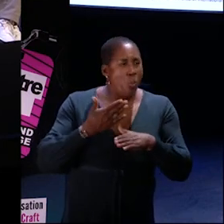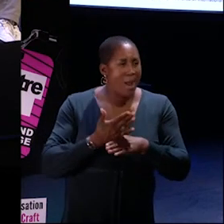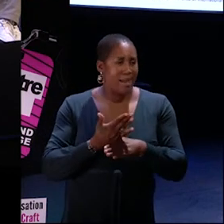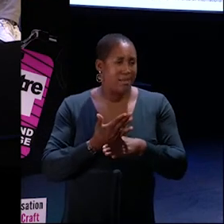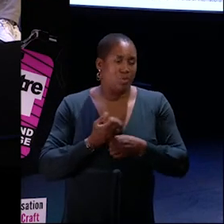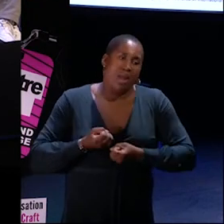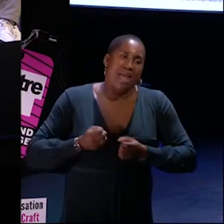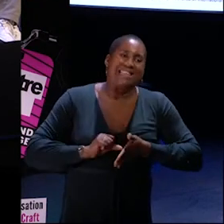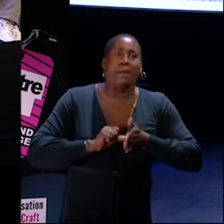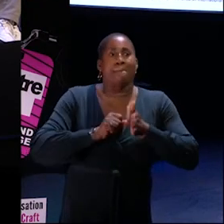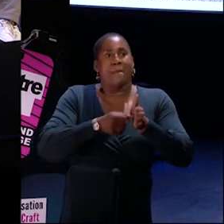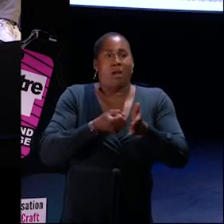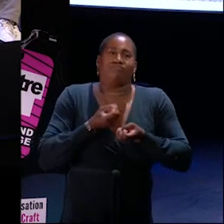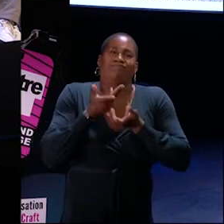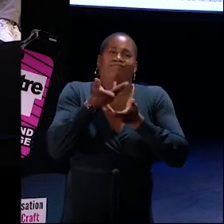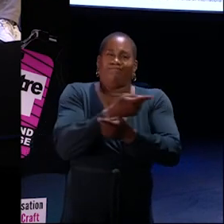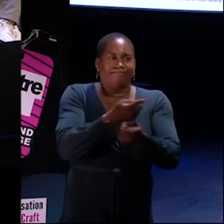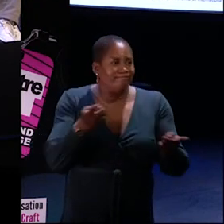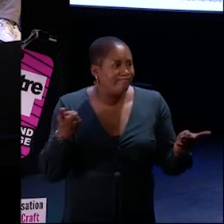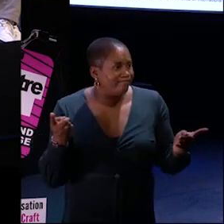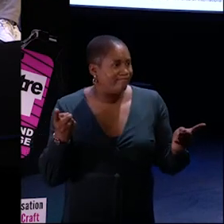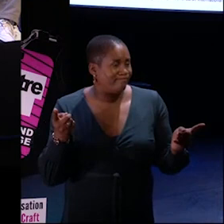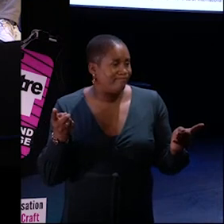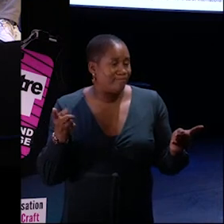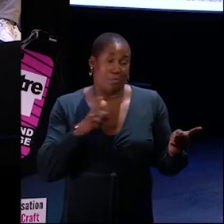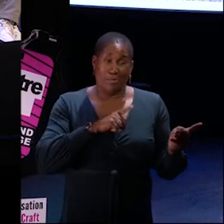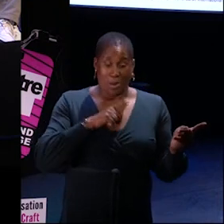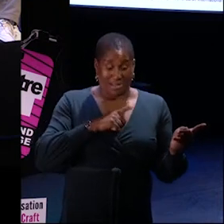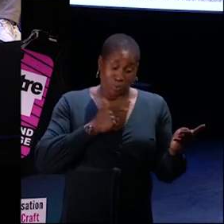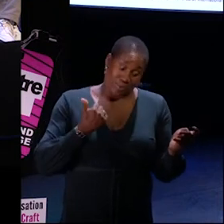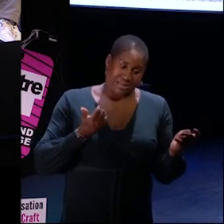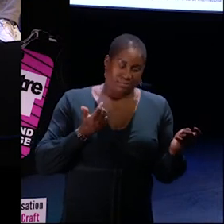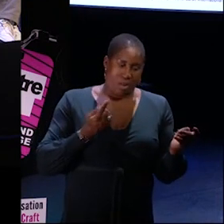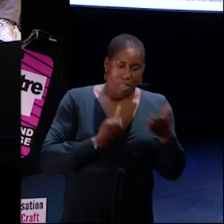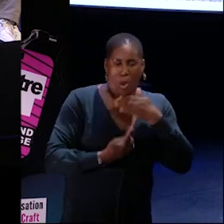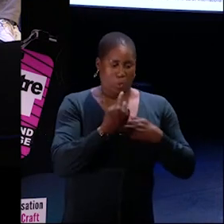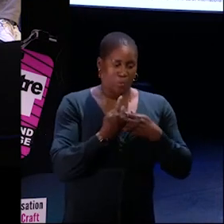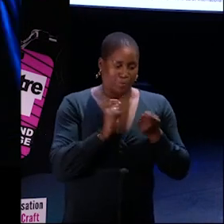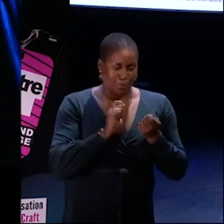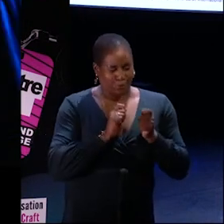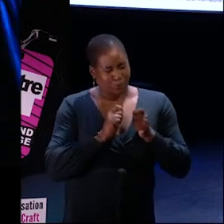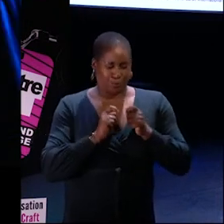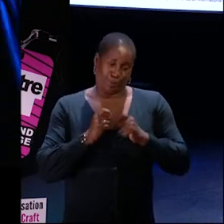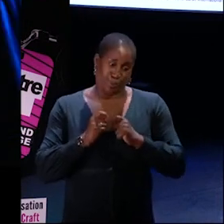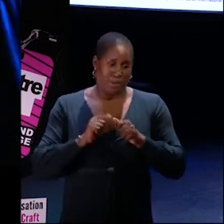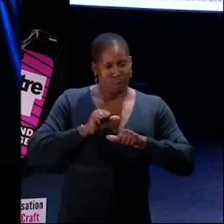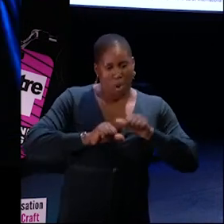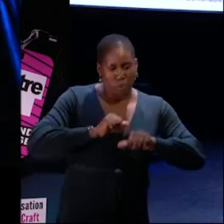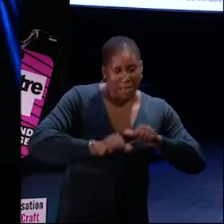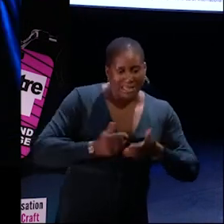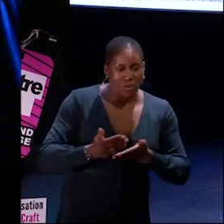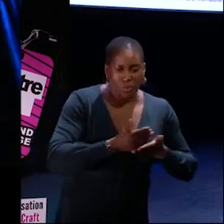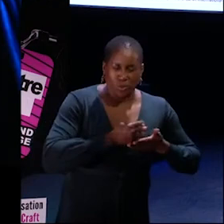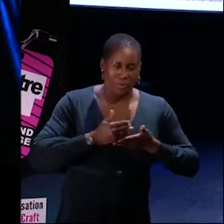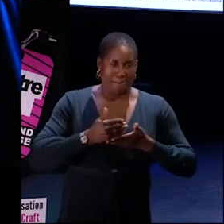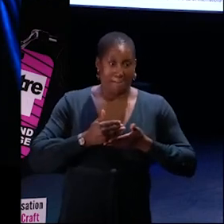no point in all of us doing our own little changes and processes and sourcing and all of that if we